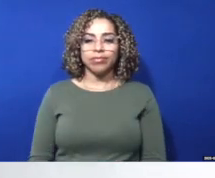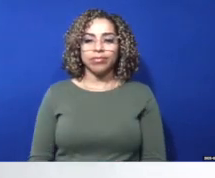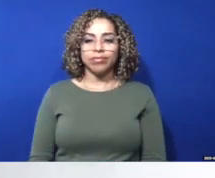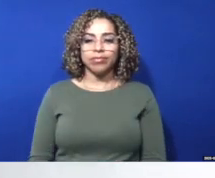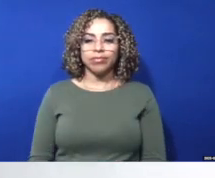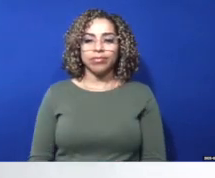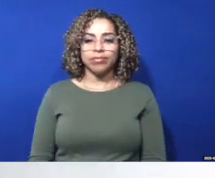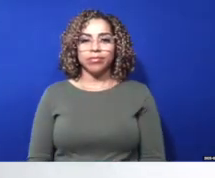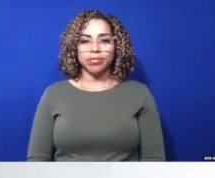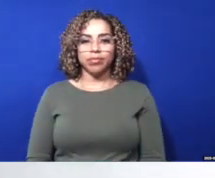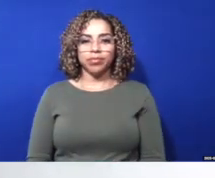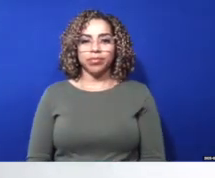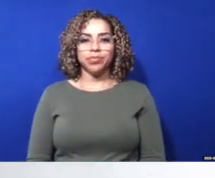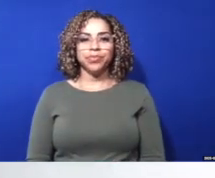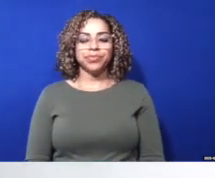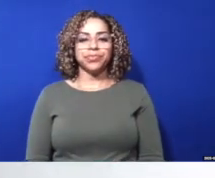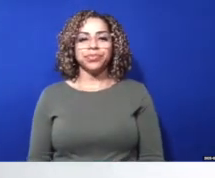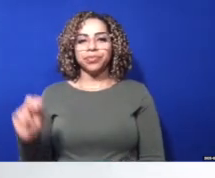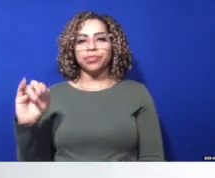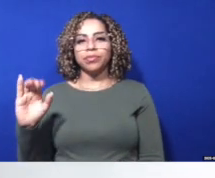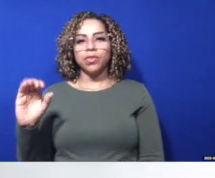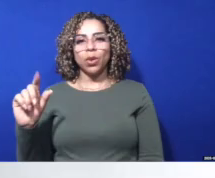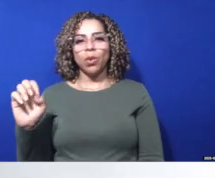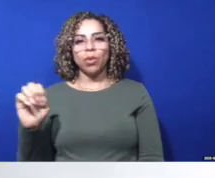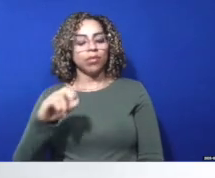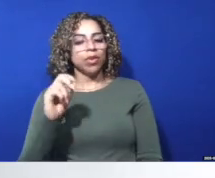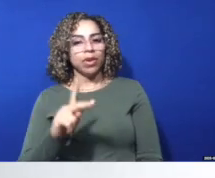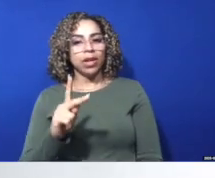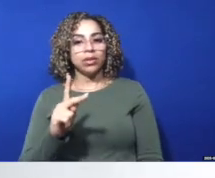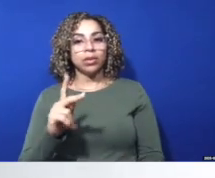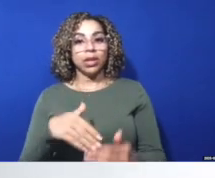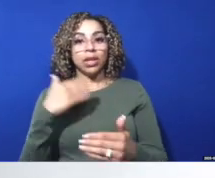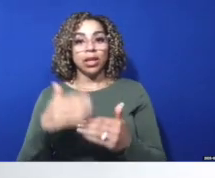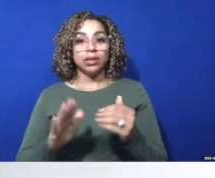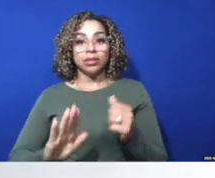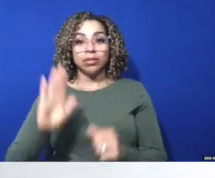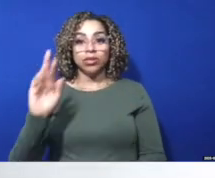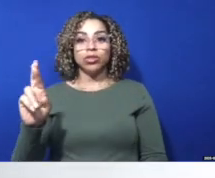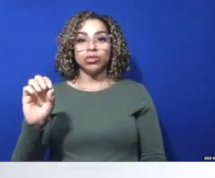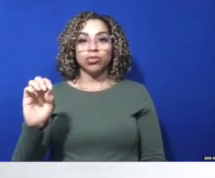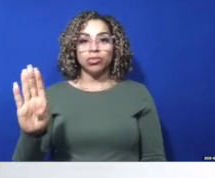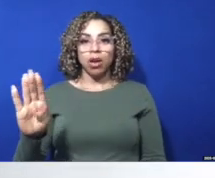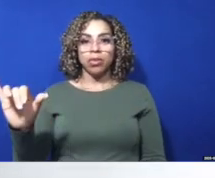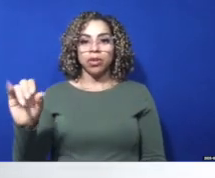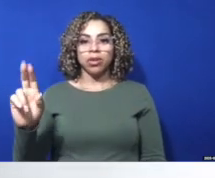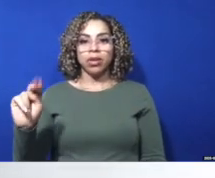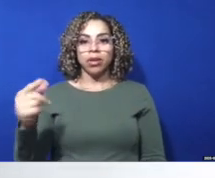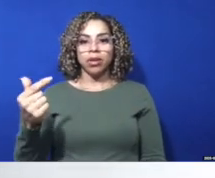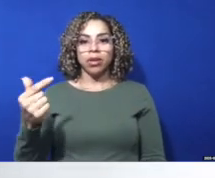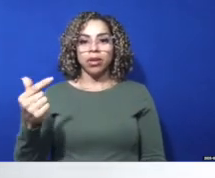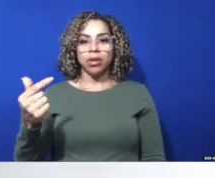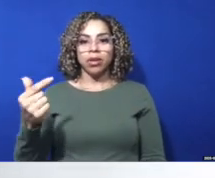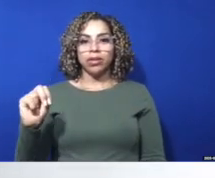All right, I think we can move on. So the next hand is Rob Youngren. Please state your name and